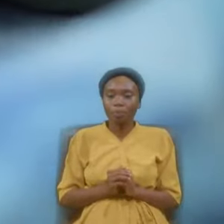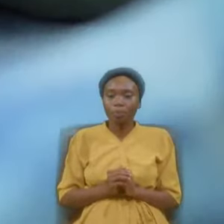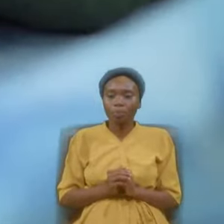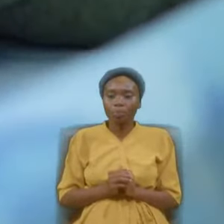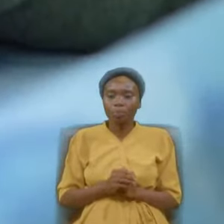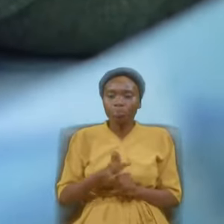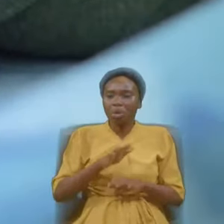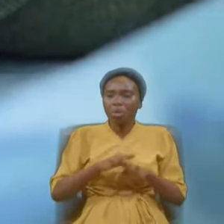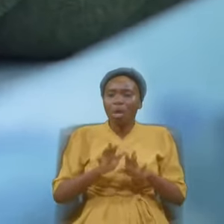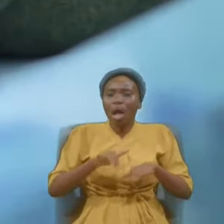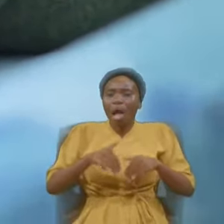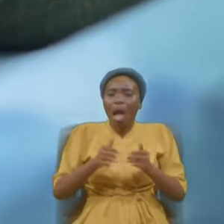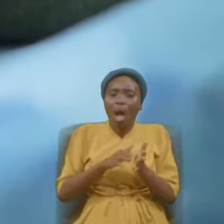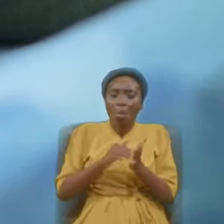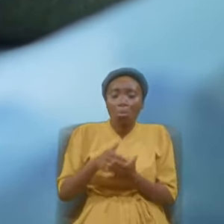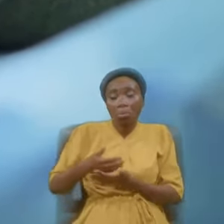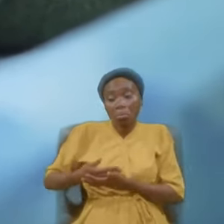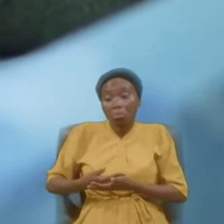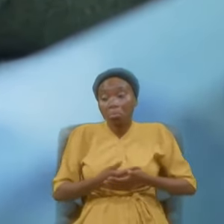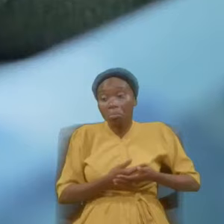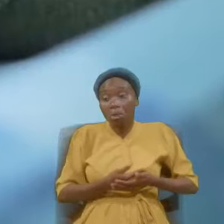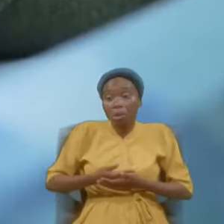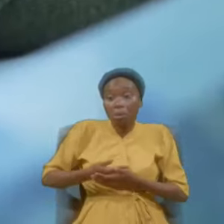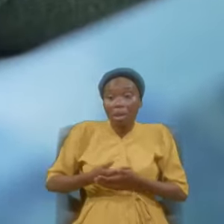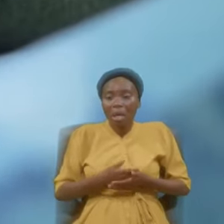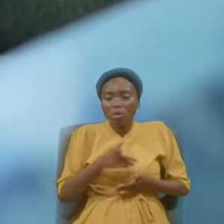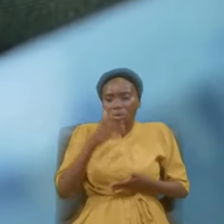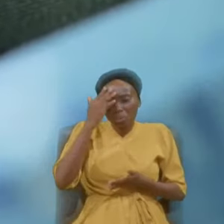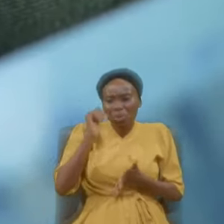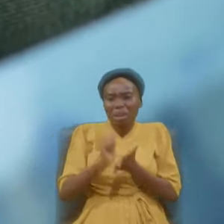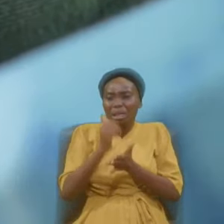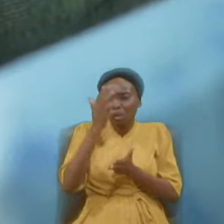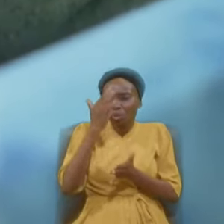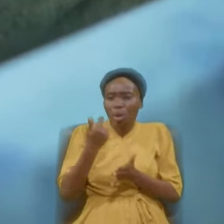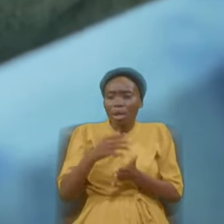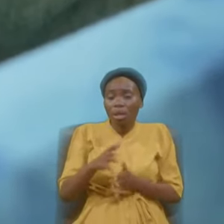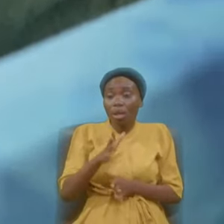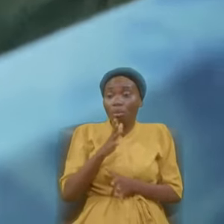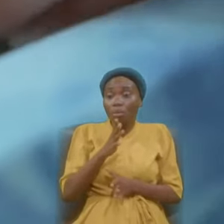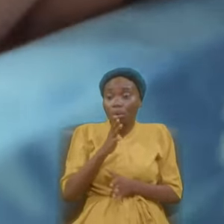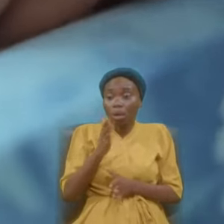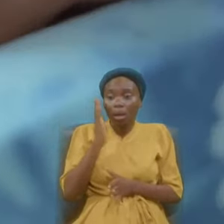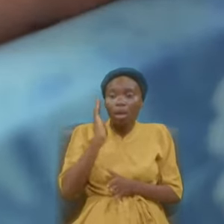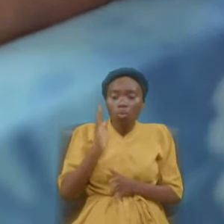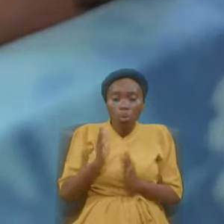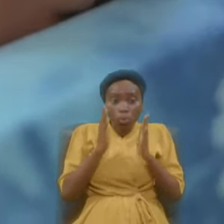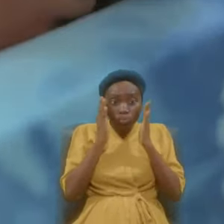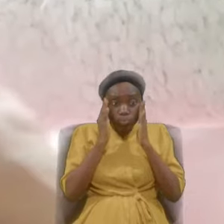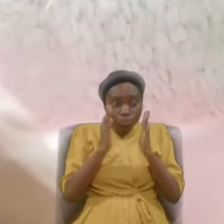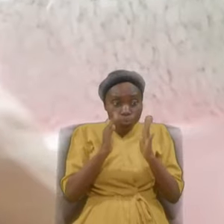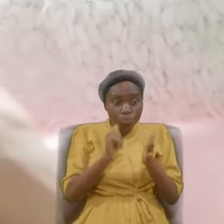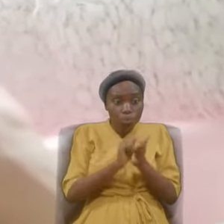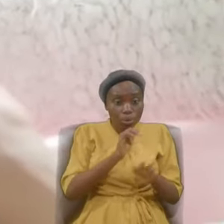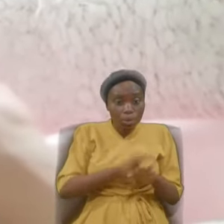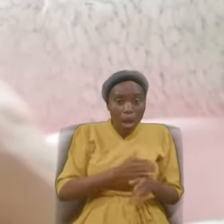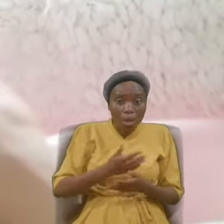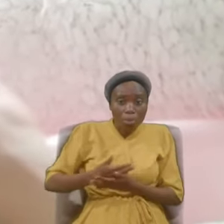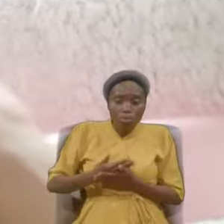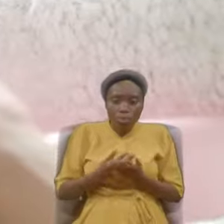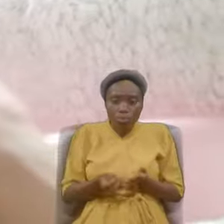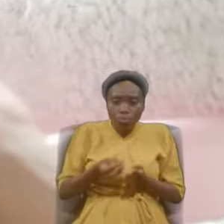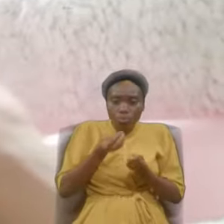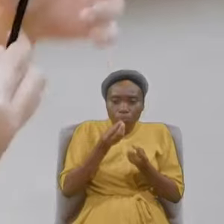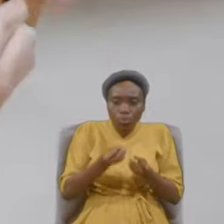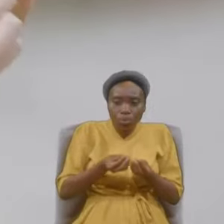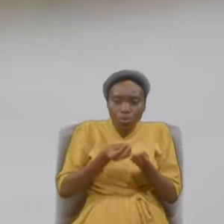You know how weak a baby may be. And you know that's why the mother will concentrate on that baby. Feed